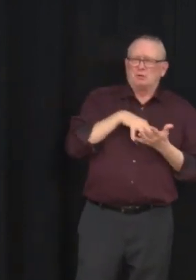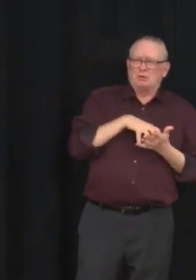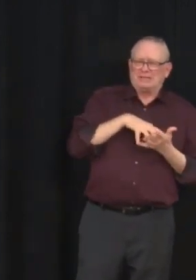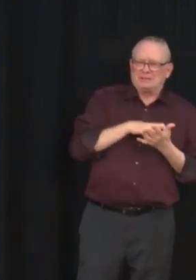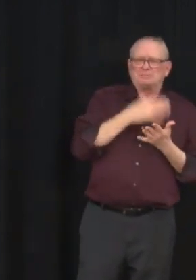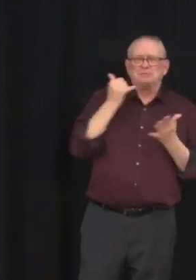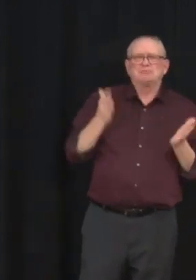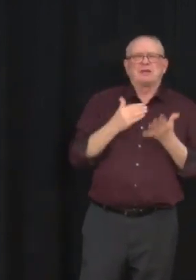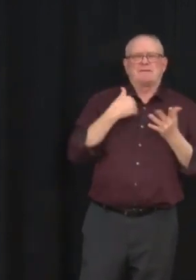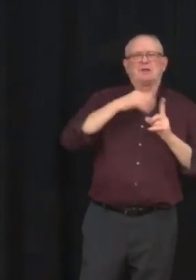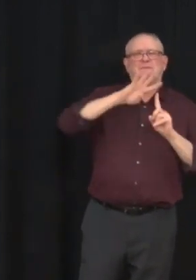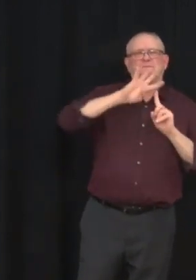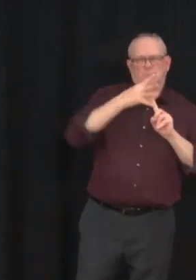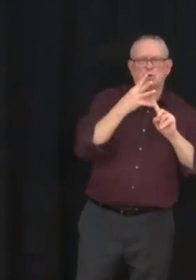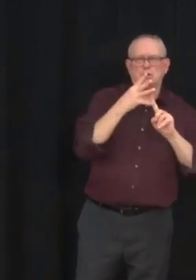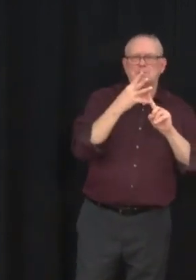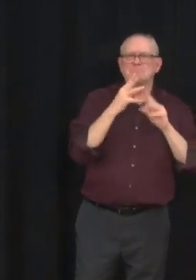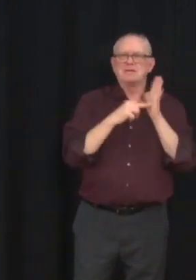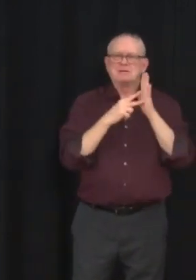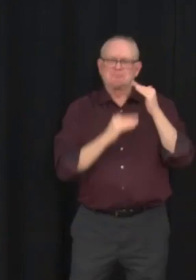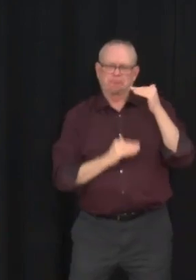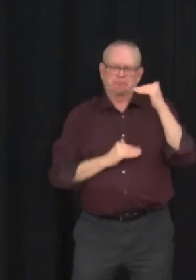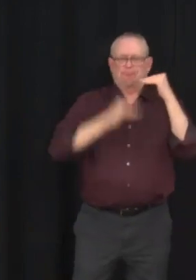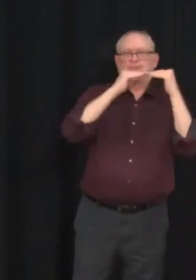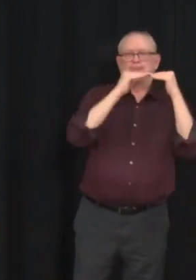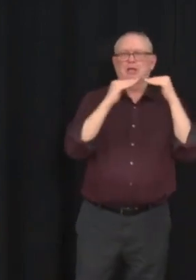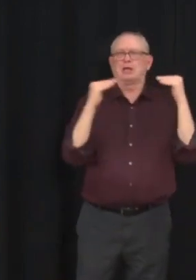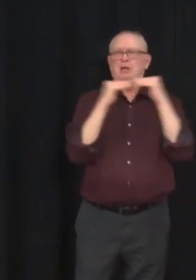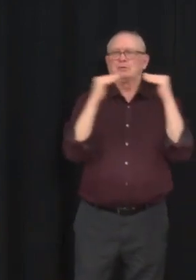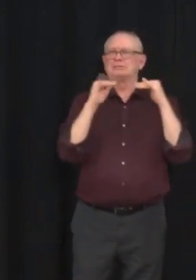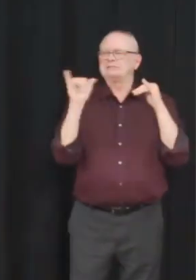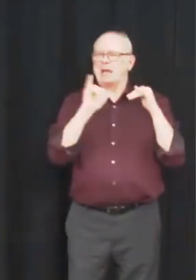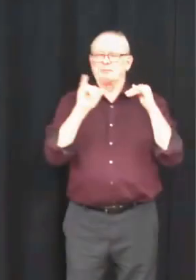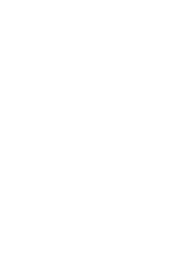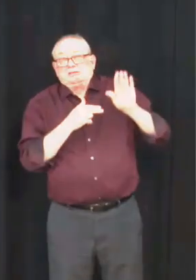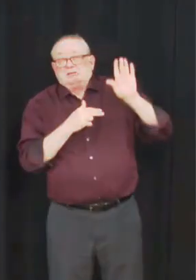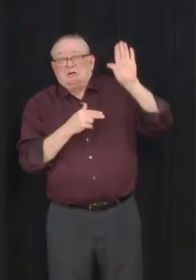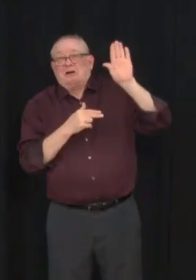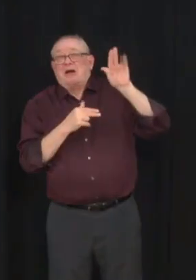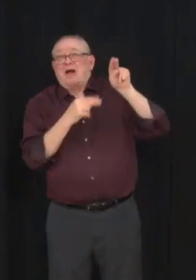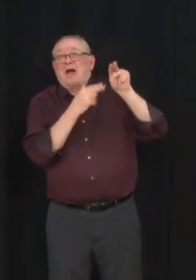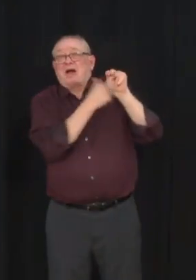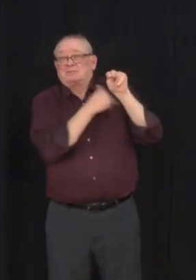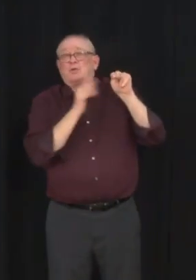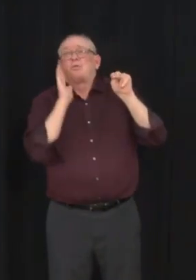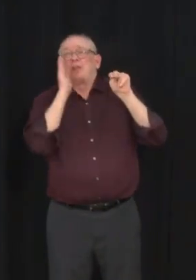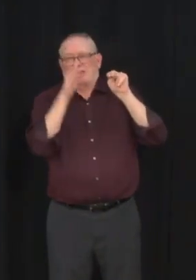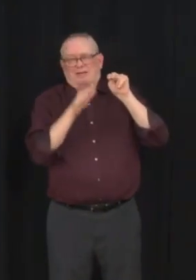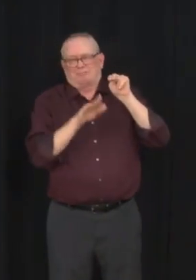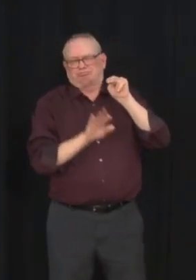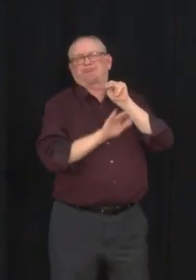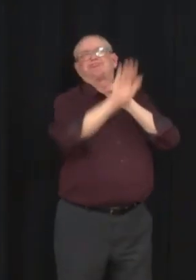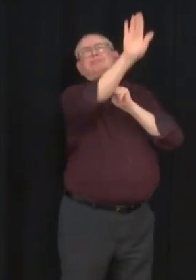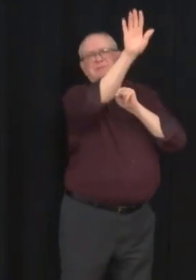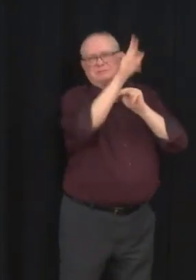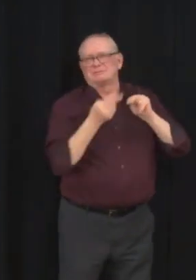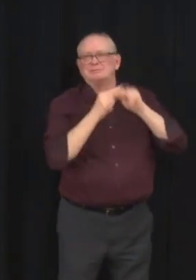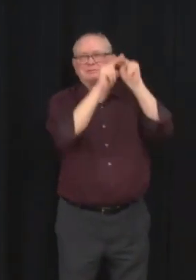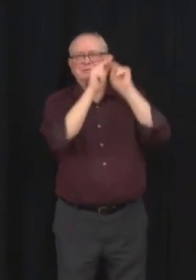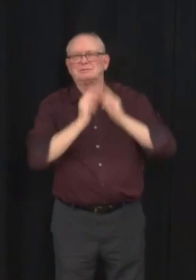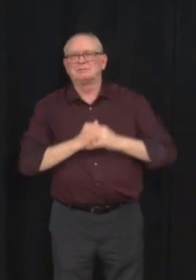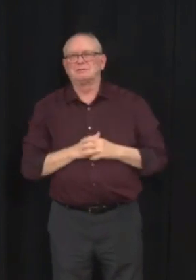fourth dose to these individuals is equivalent to a third dose for others. It's difficult to say. We know that